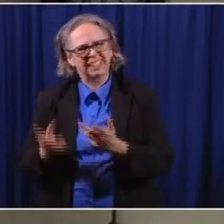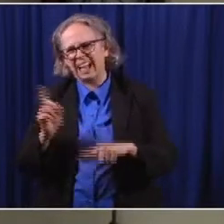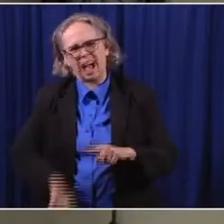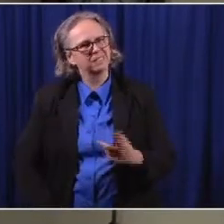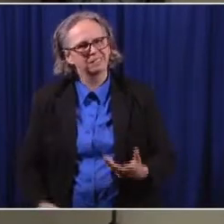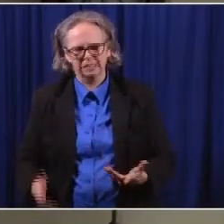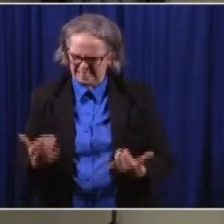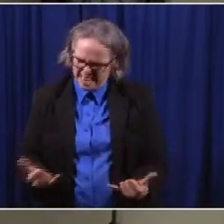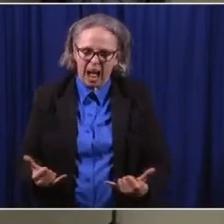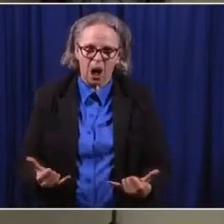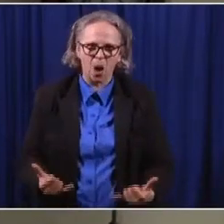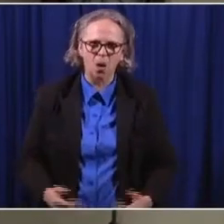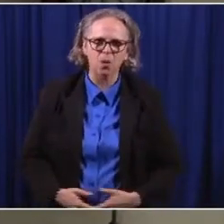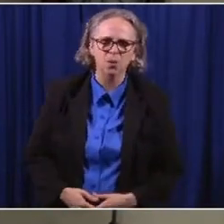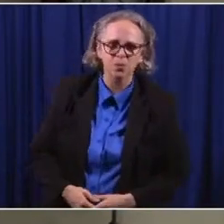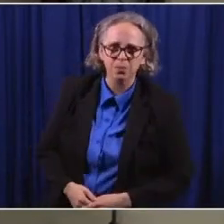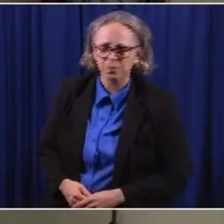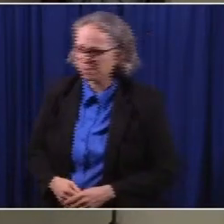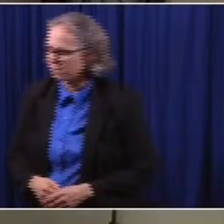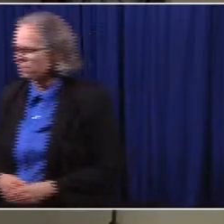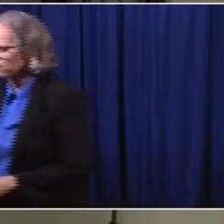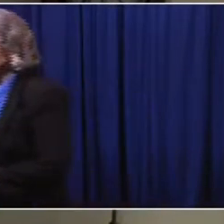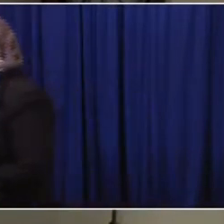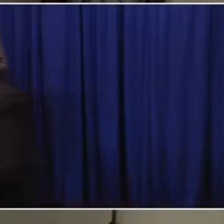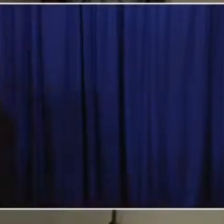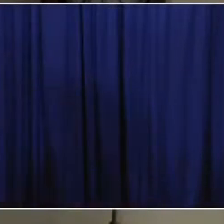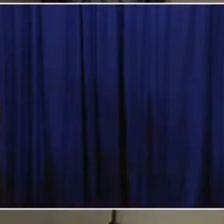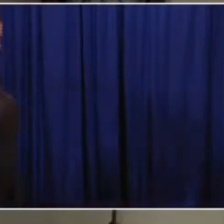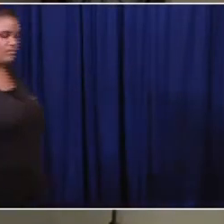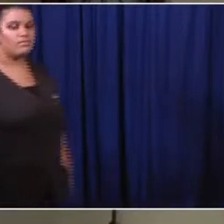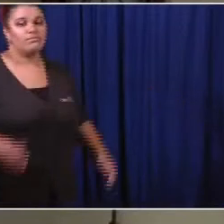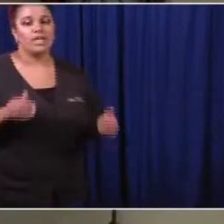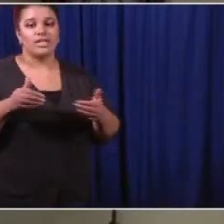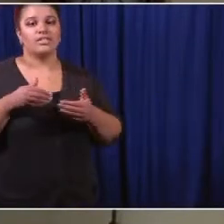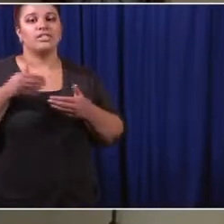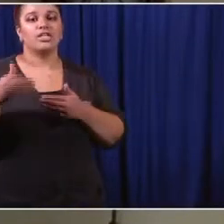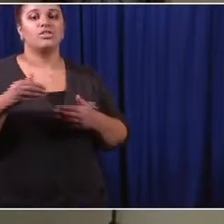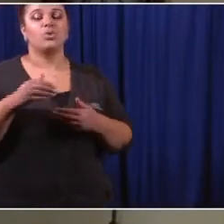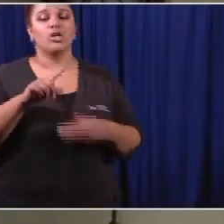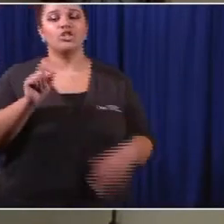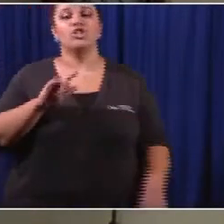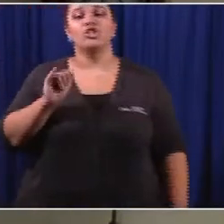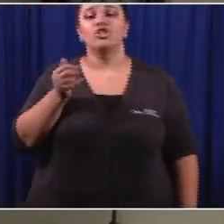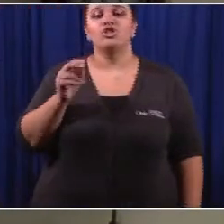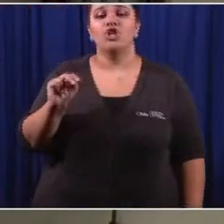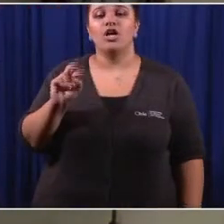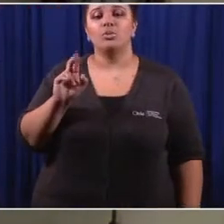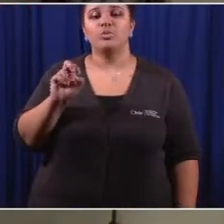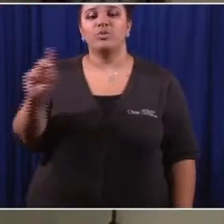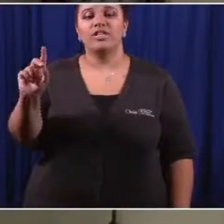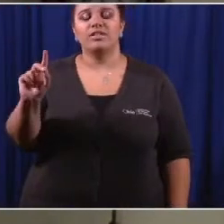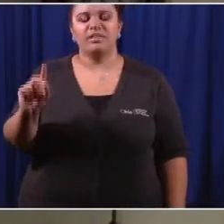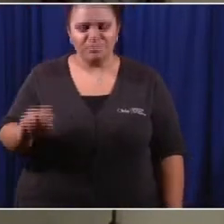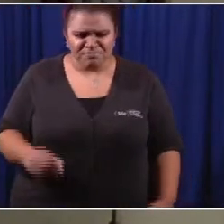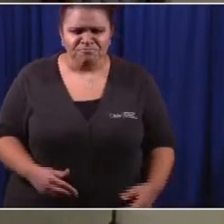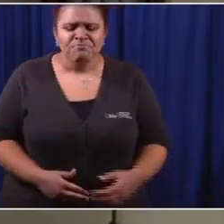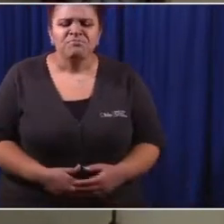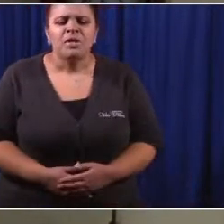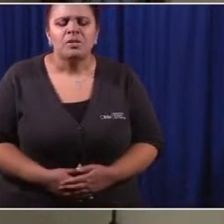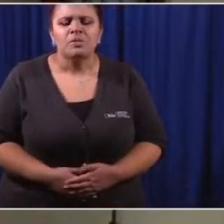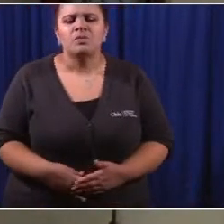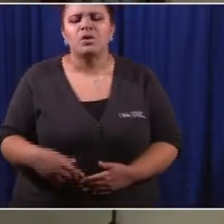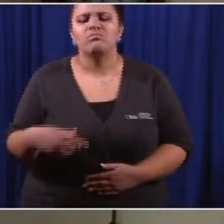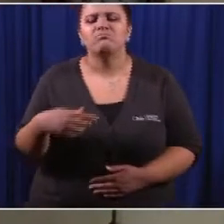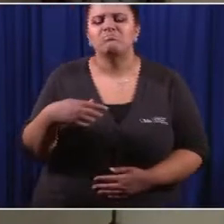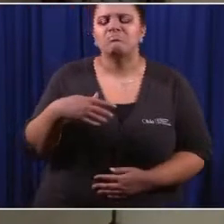Next question is from John Reed at Gongor News Service. Good afternoon, Governor. My question is, we're seeing